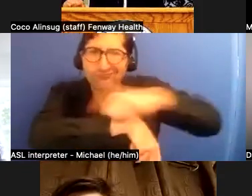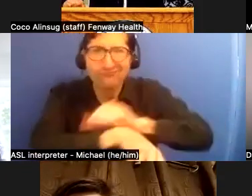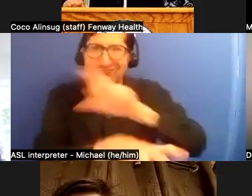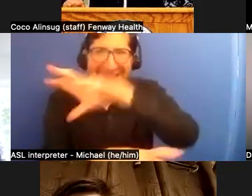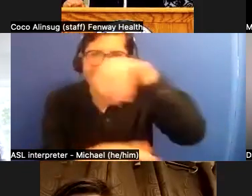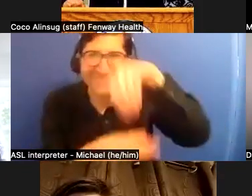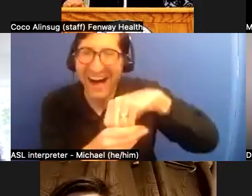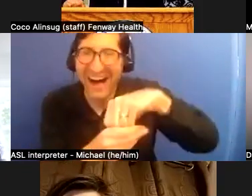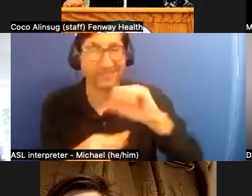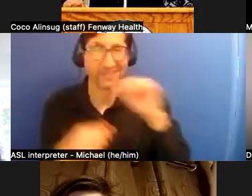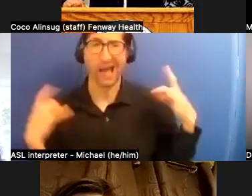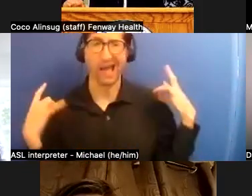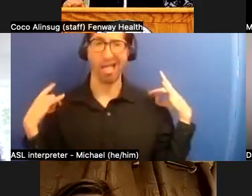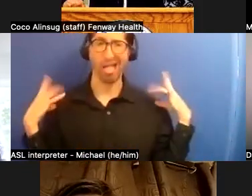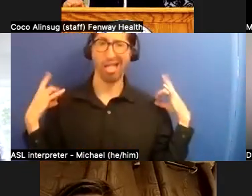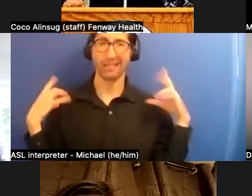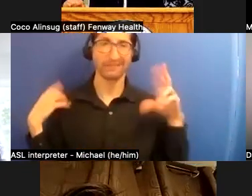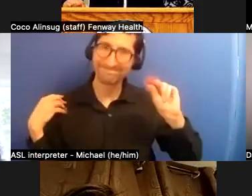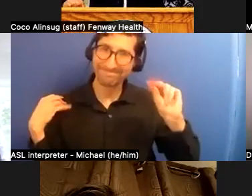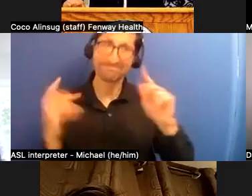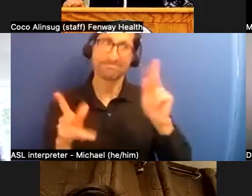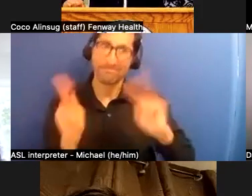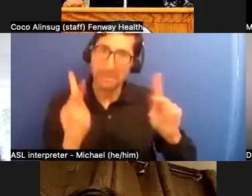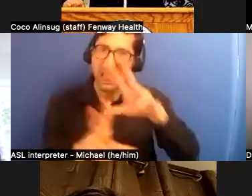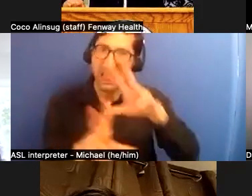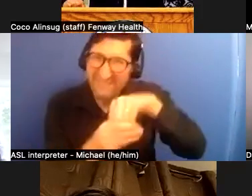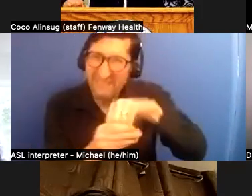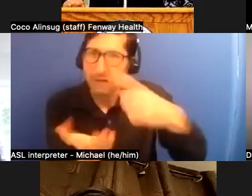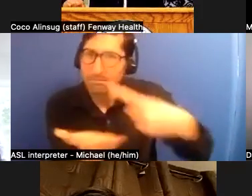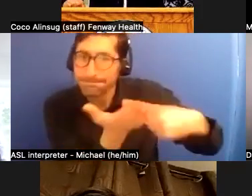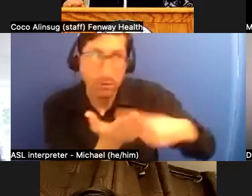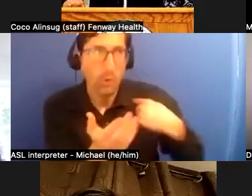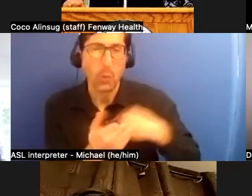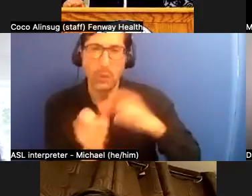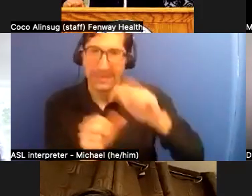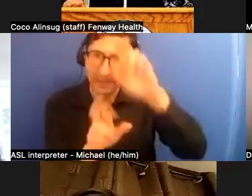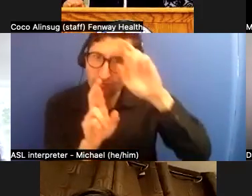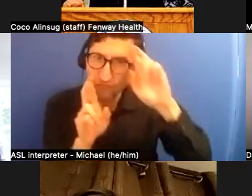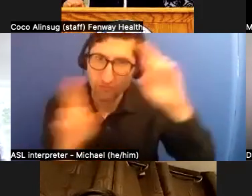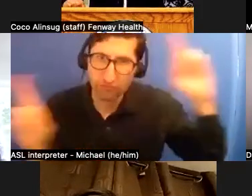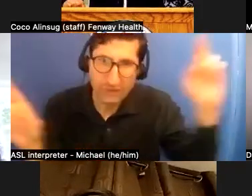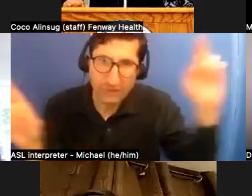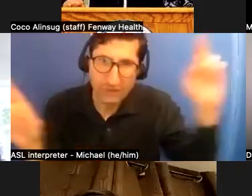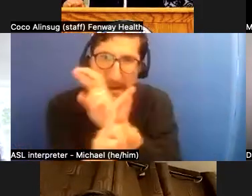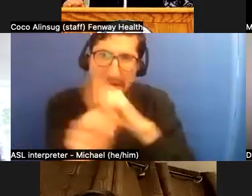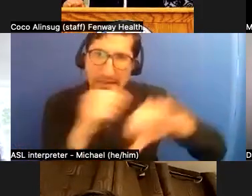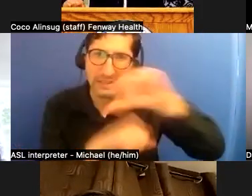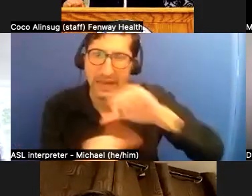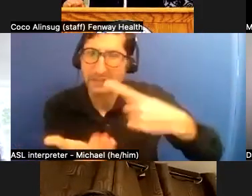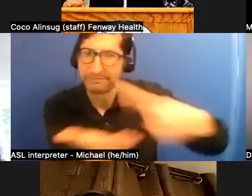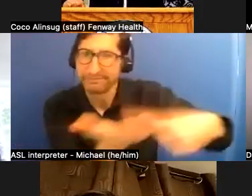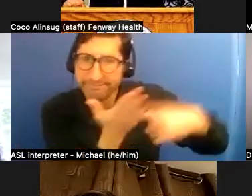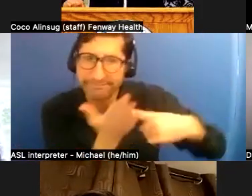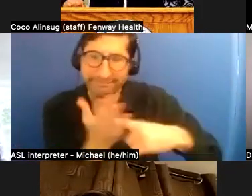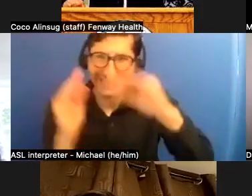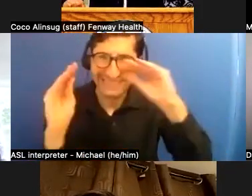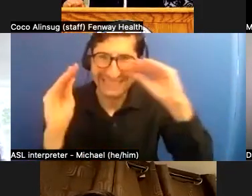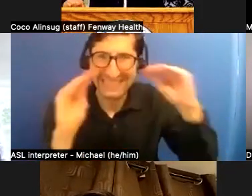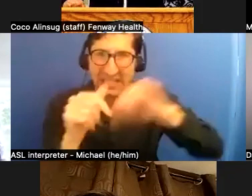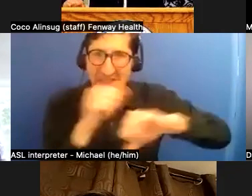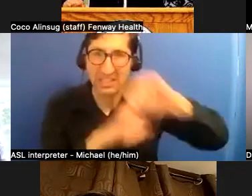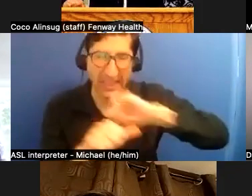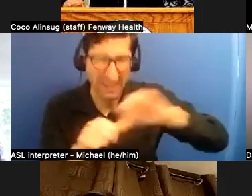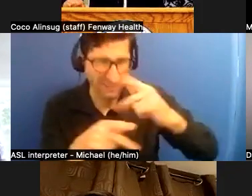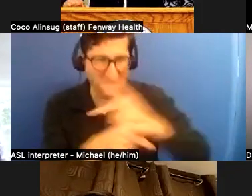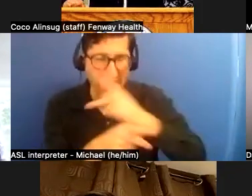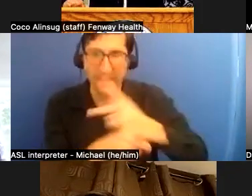concerns. This is a place that we can have this conversation respectfully, learn from one another, teach one another, and figure out how to do this well and do it right and